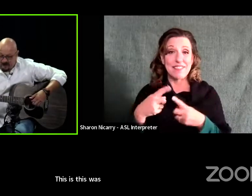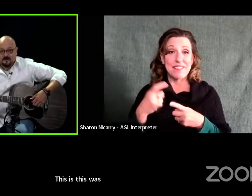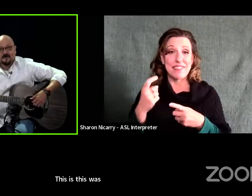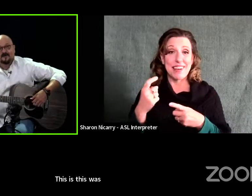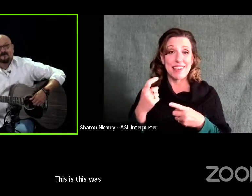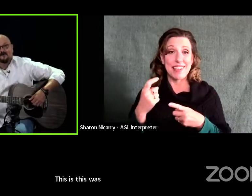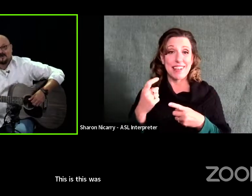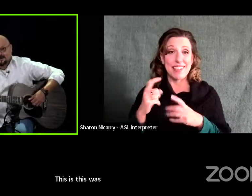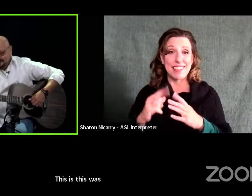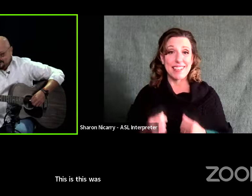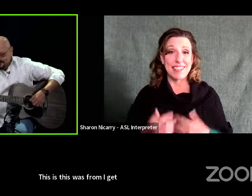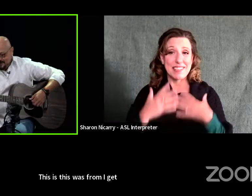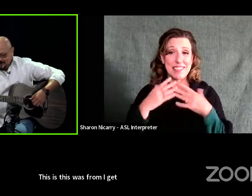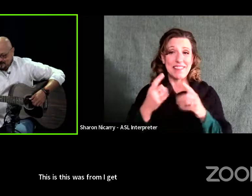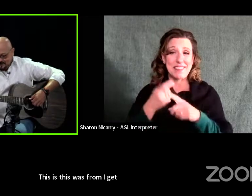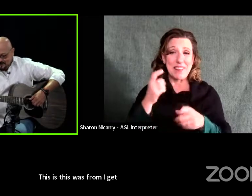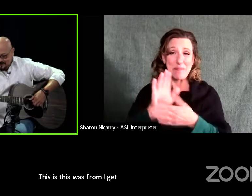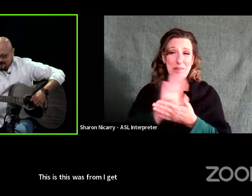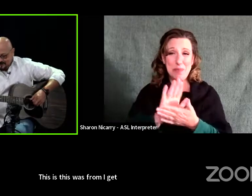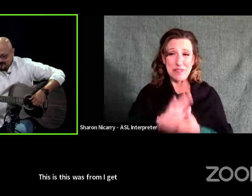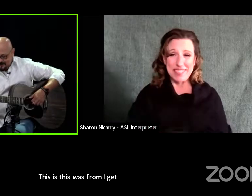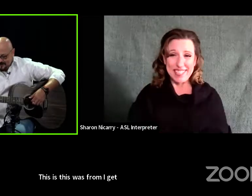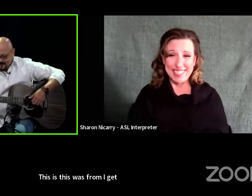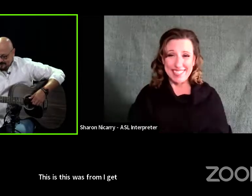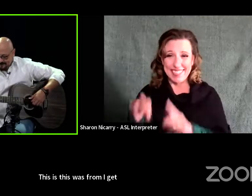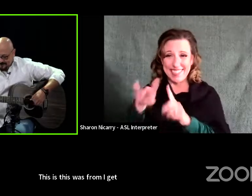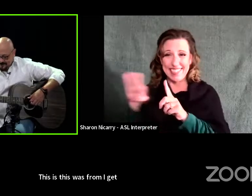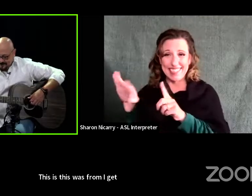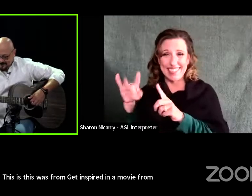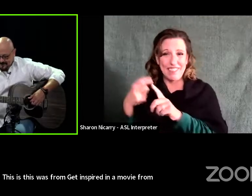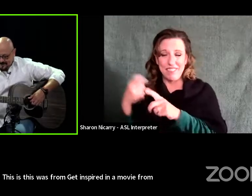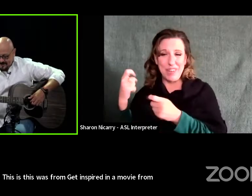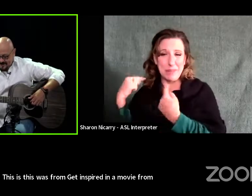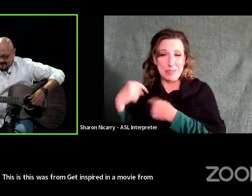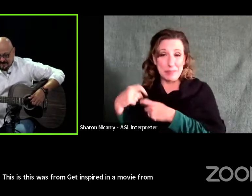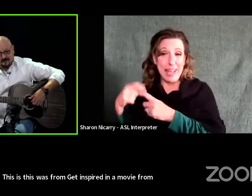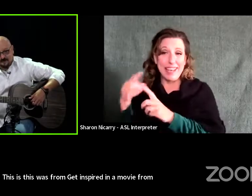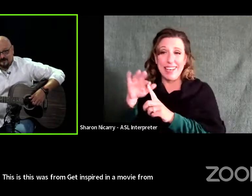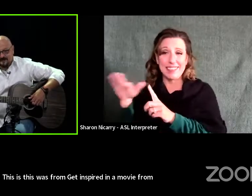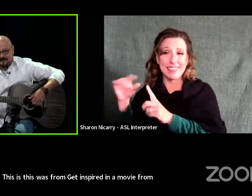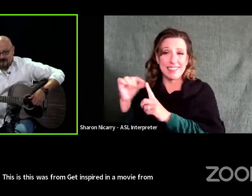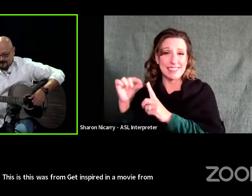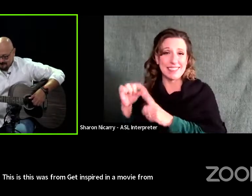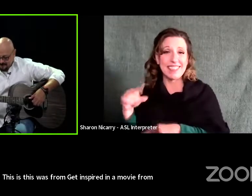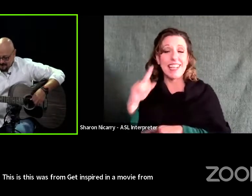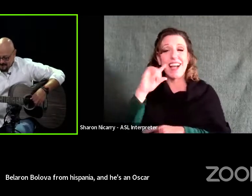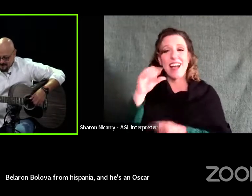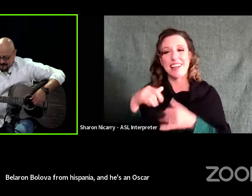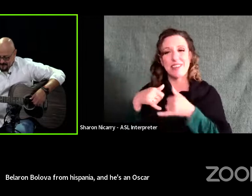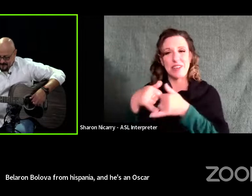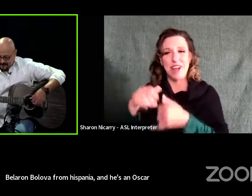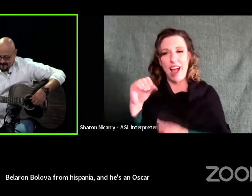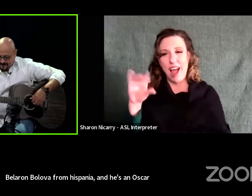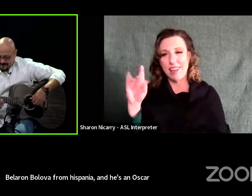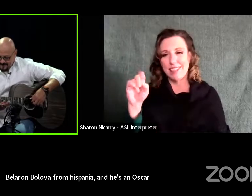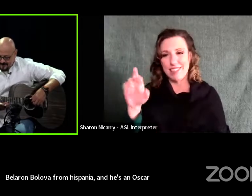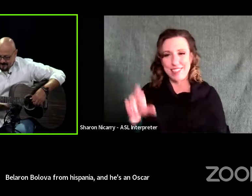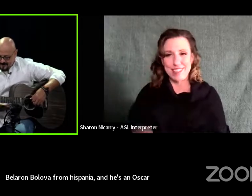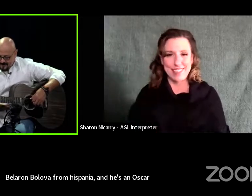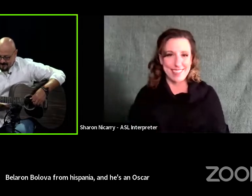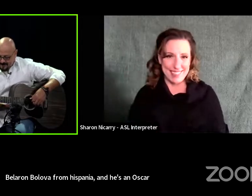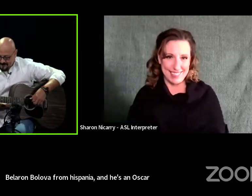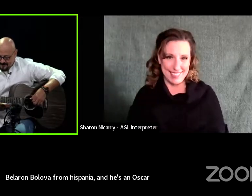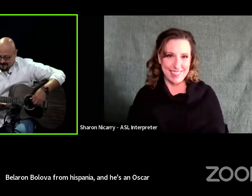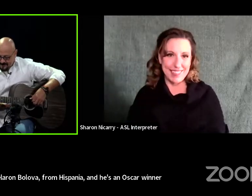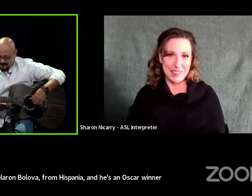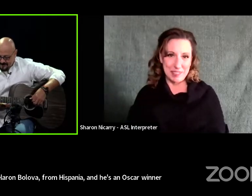I get inspired in a movie from Pedro Almodóvar from España, and he's an Oscar winner also. This song is